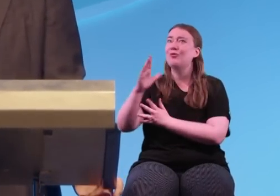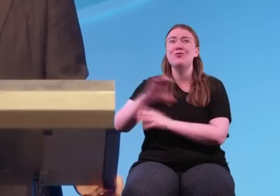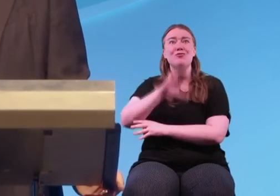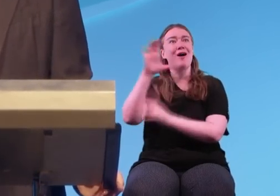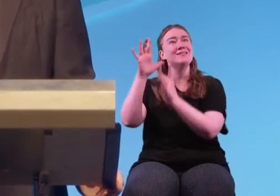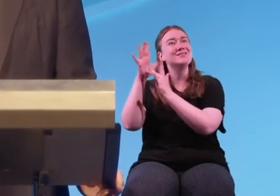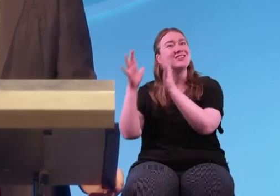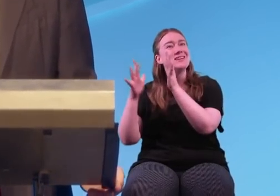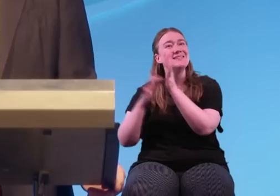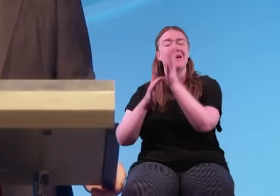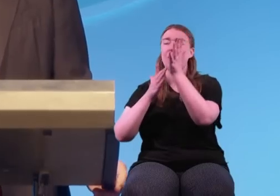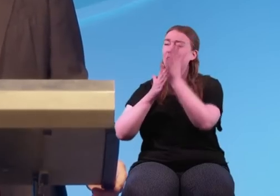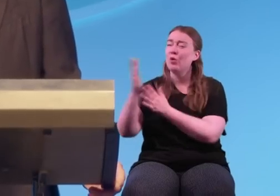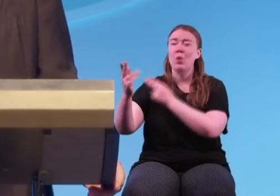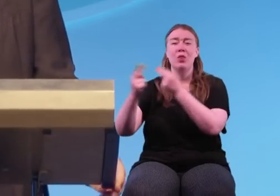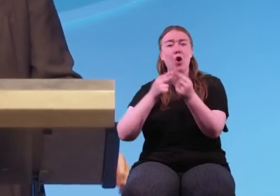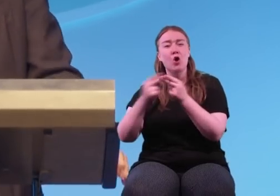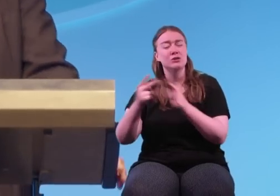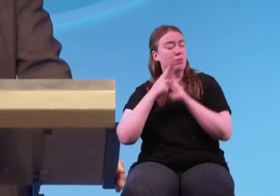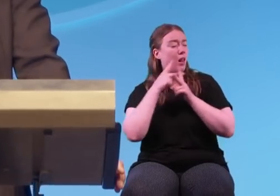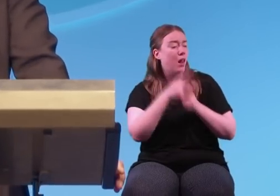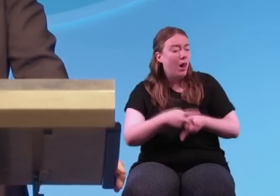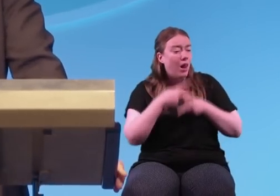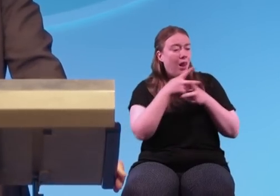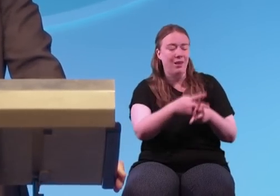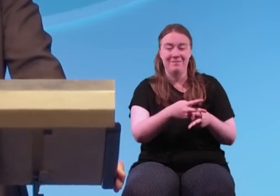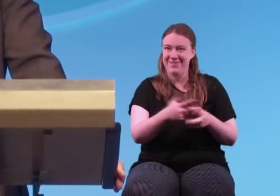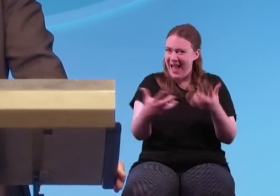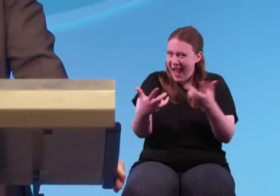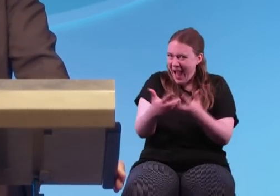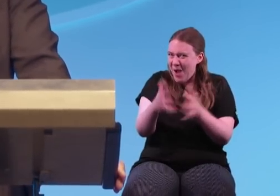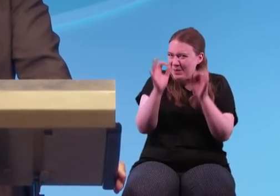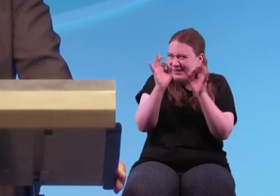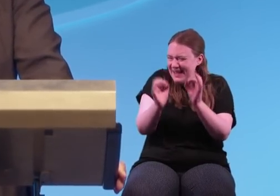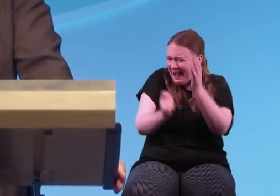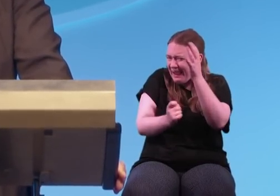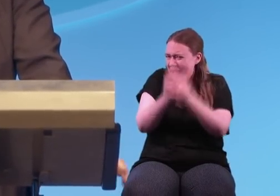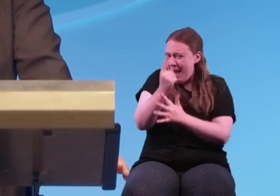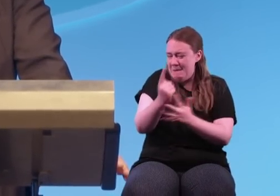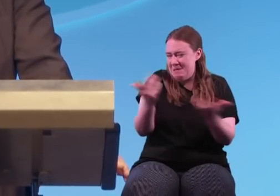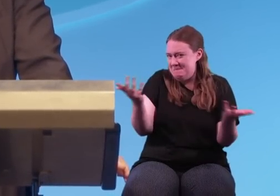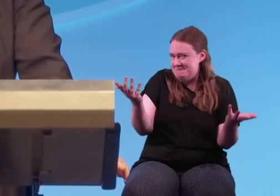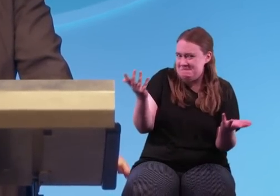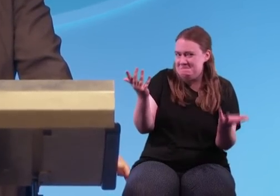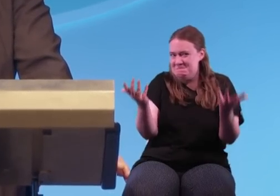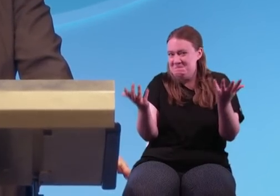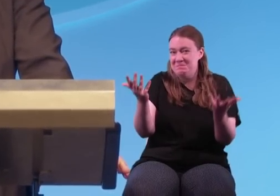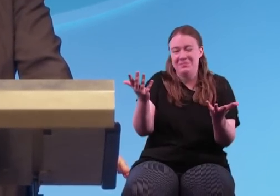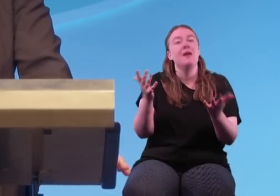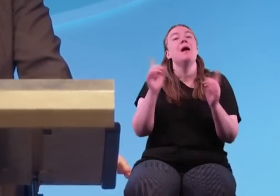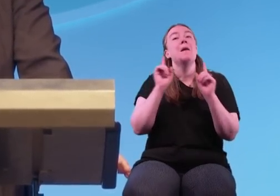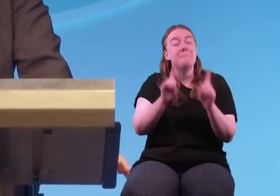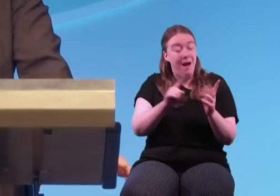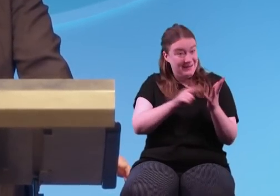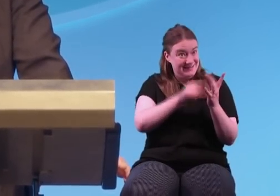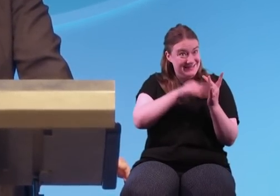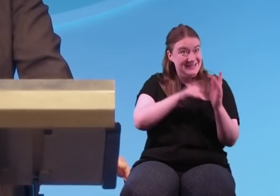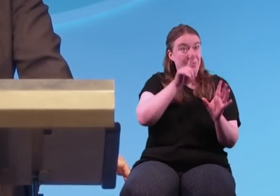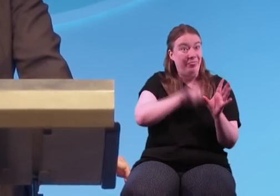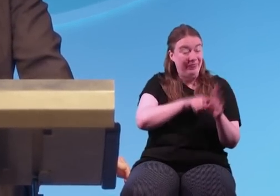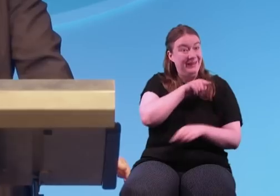gospel. However that took place, we do not know. But somehow or another, Timothy, under